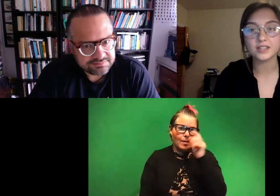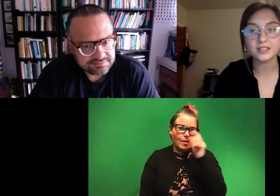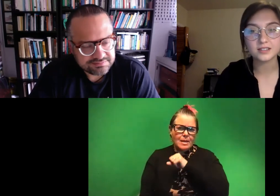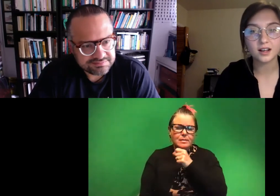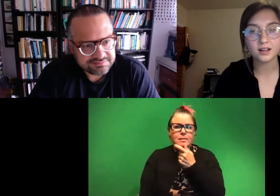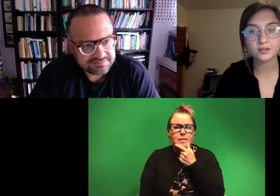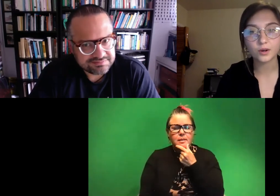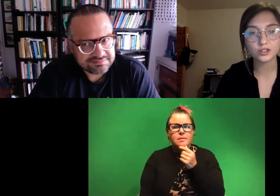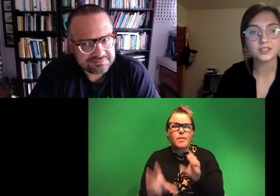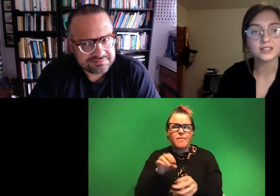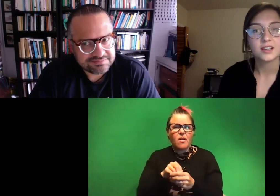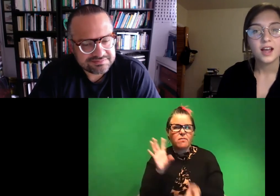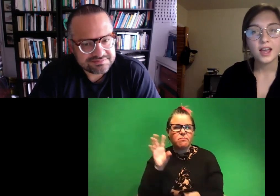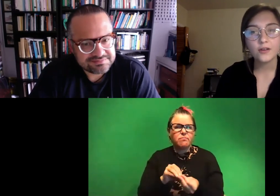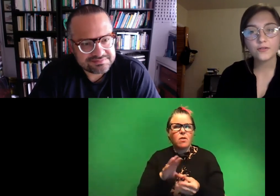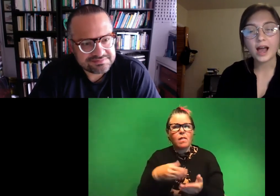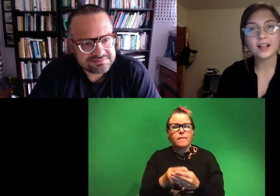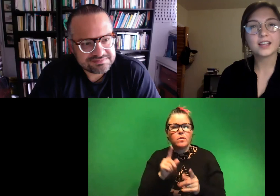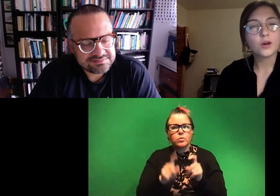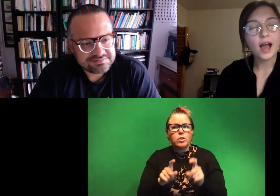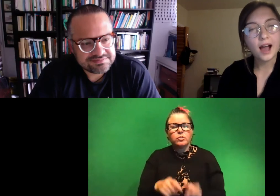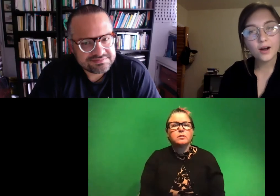a lot of these questions is,